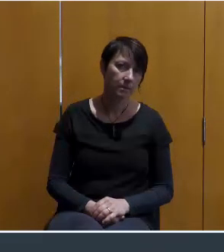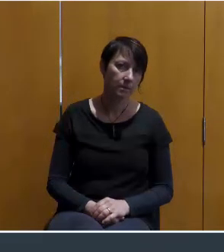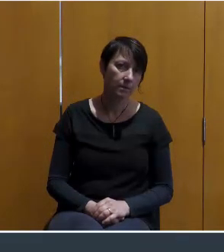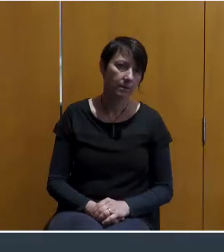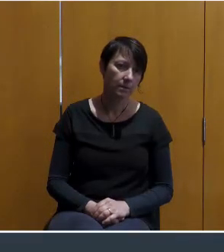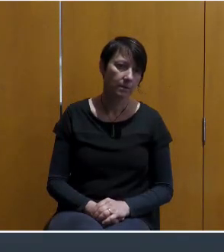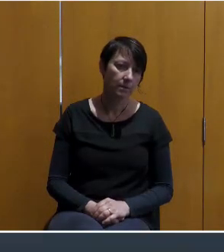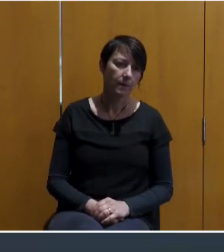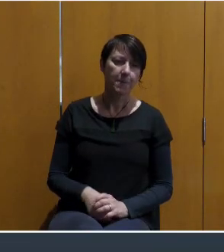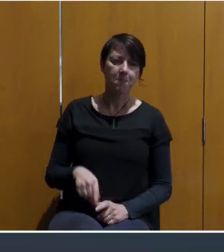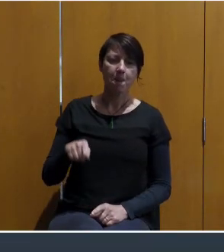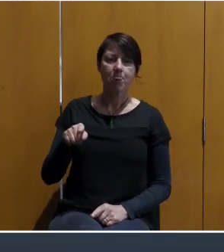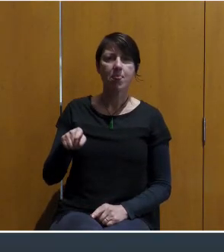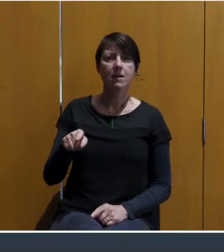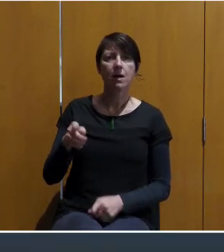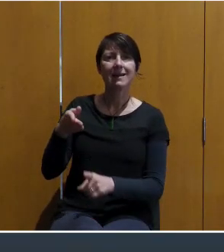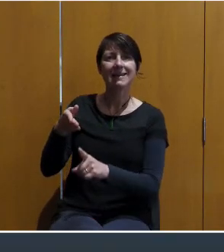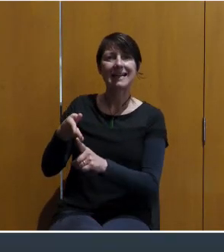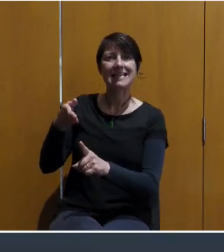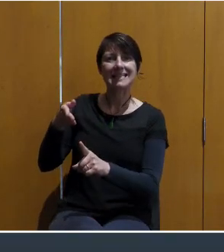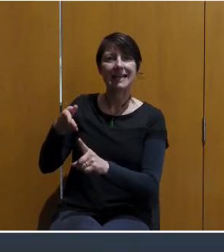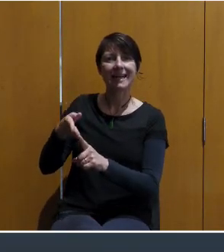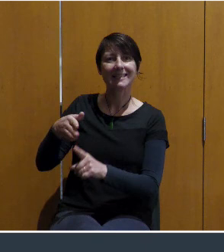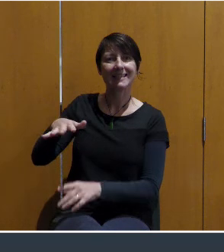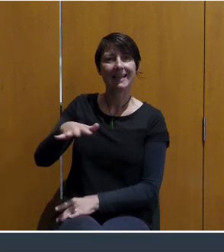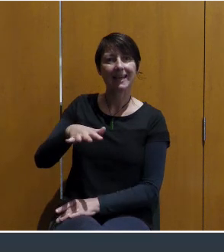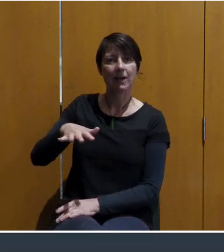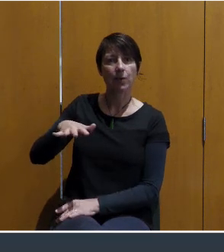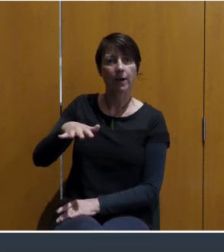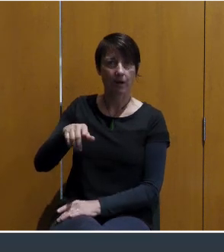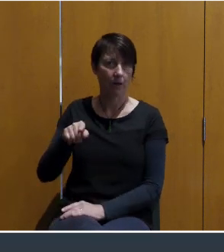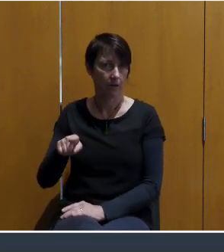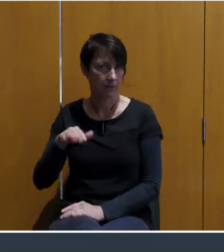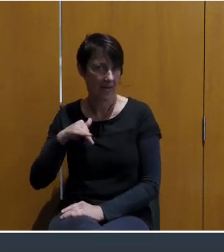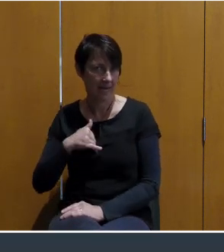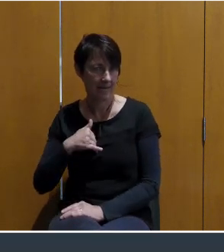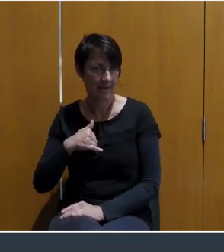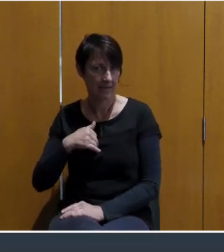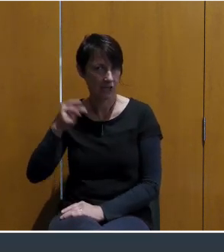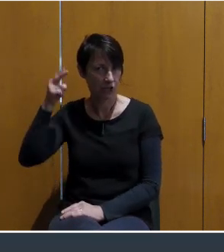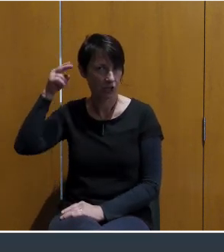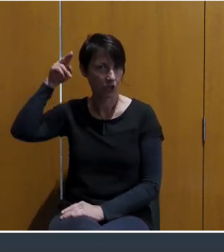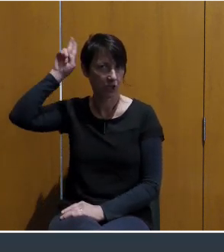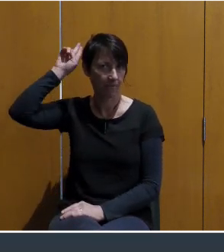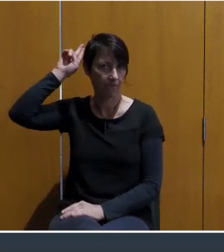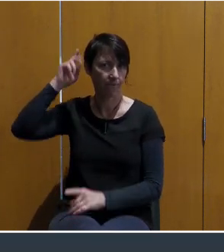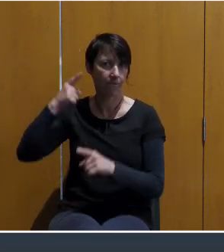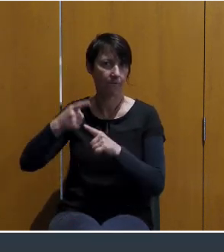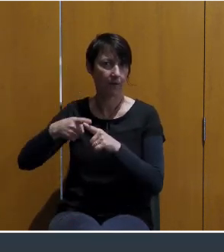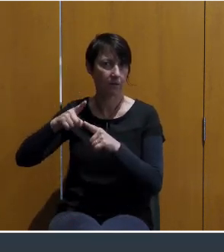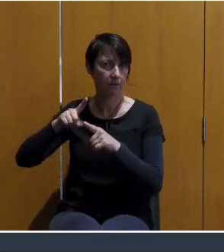area need the chief executive's particular focus? Or just the canvas,